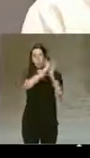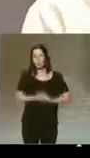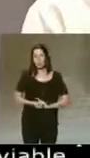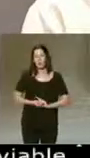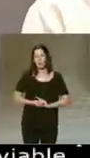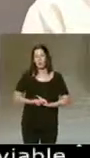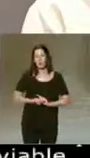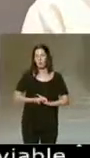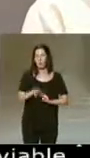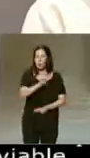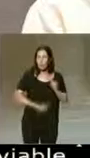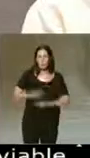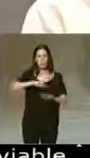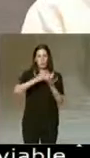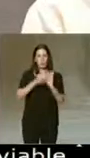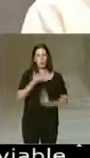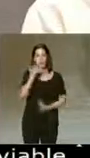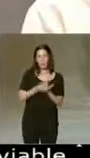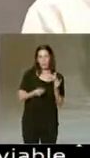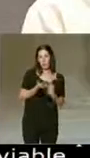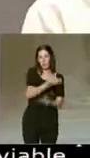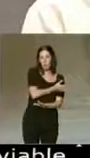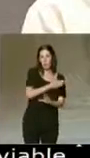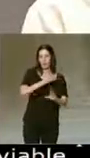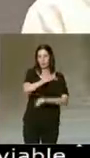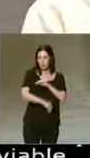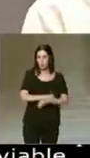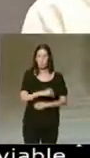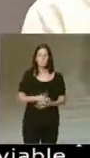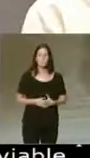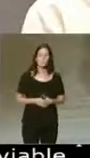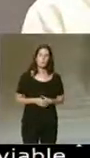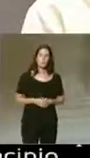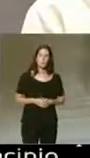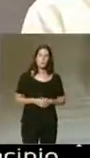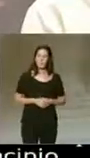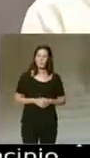in economic terms to modify the mistake that you made back in the day.